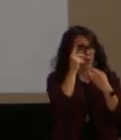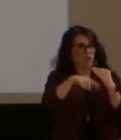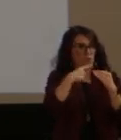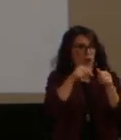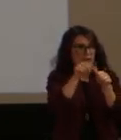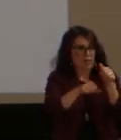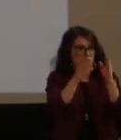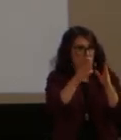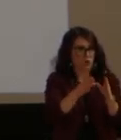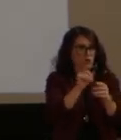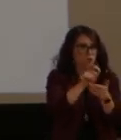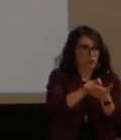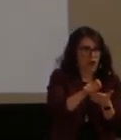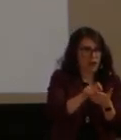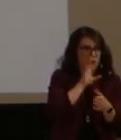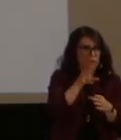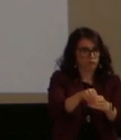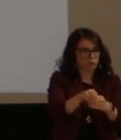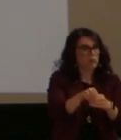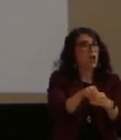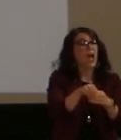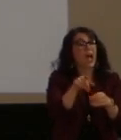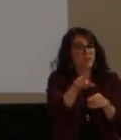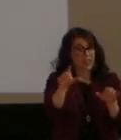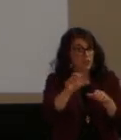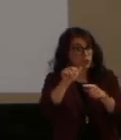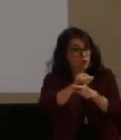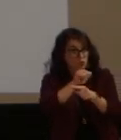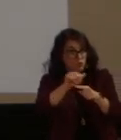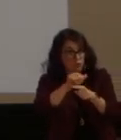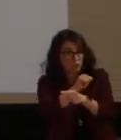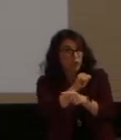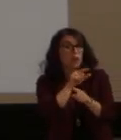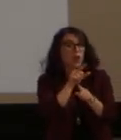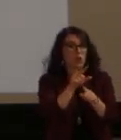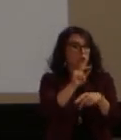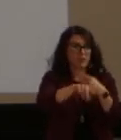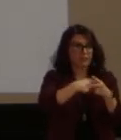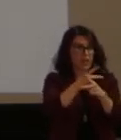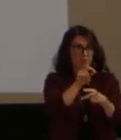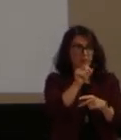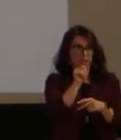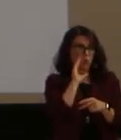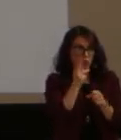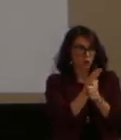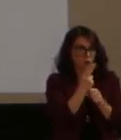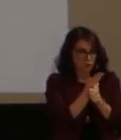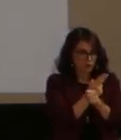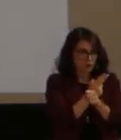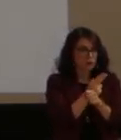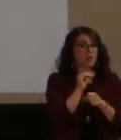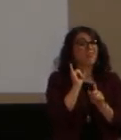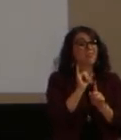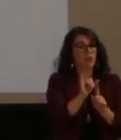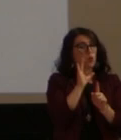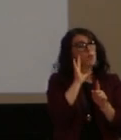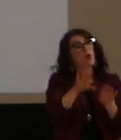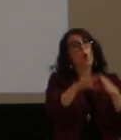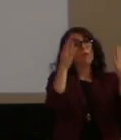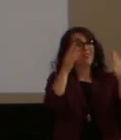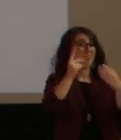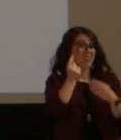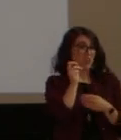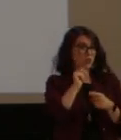contributors, like when they last completed their ethics training, as well as the type of data used. The project records are then open to anyone, so